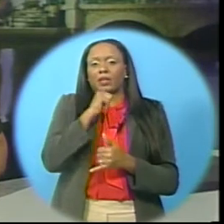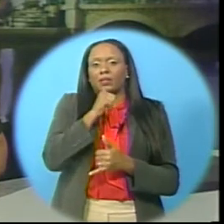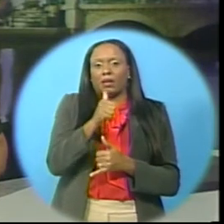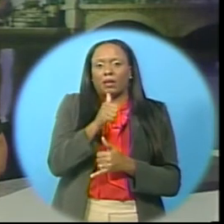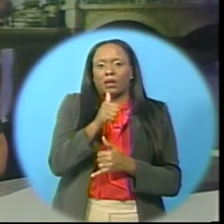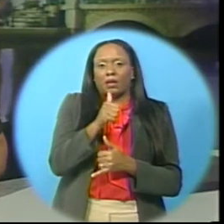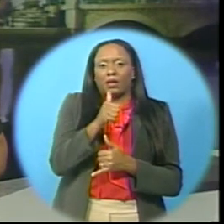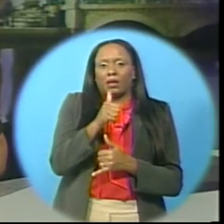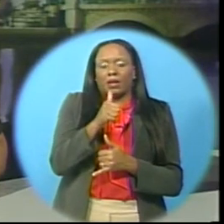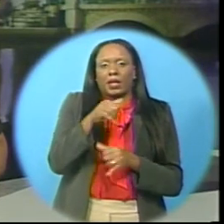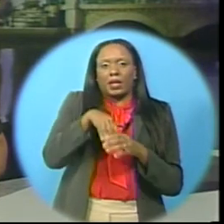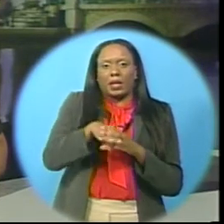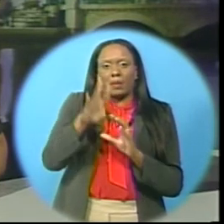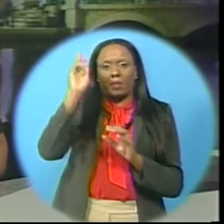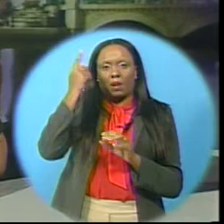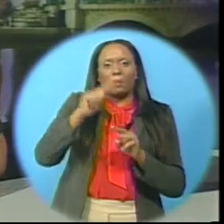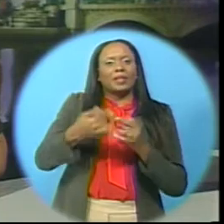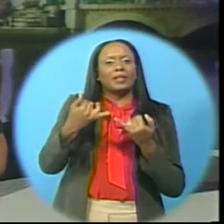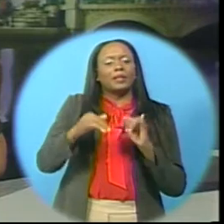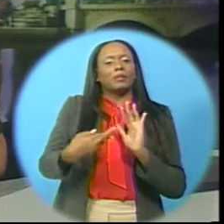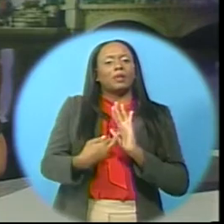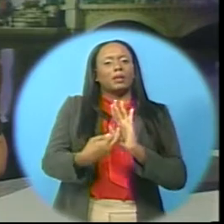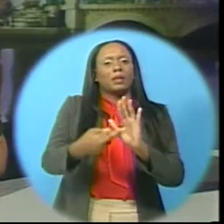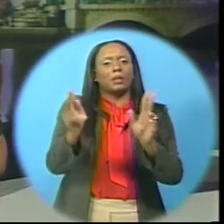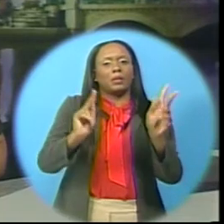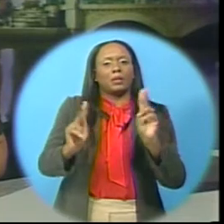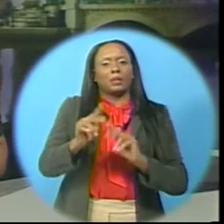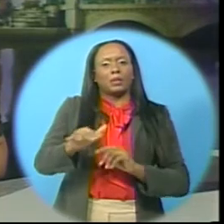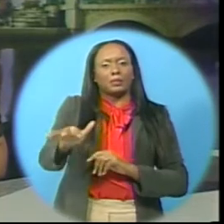him from representing the people of St. Michael West.